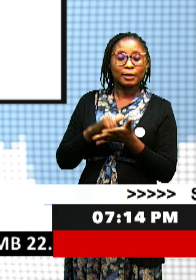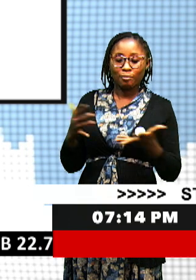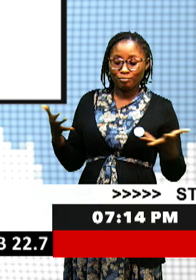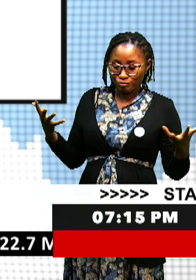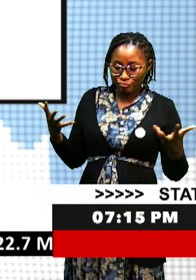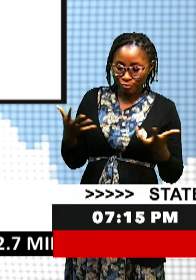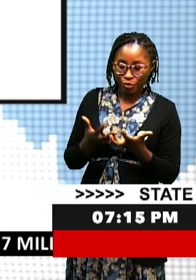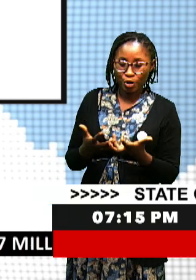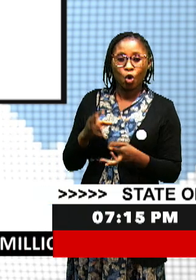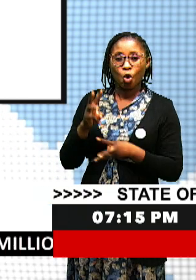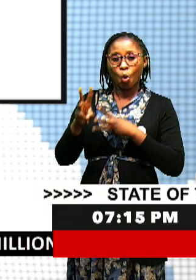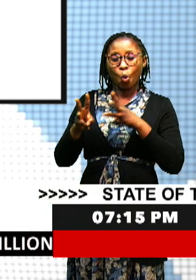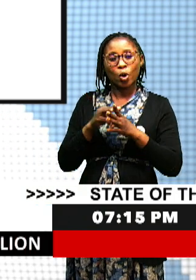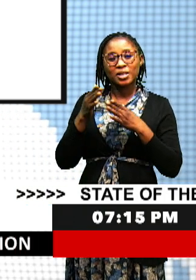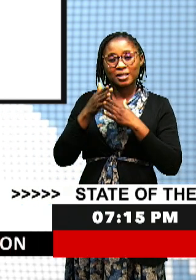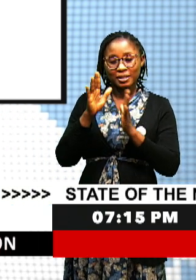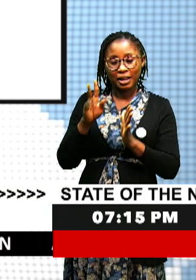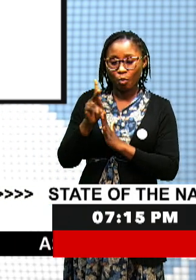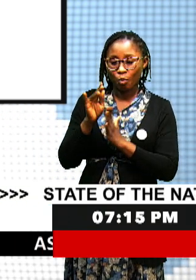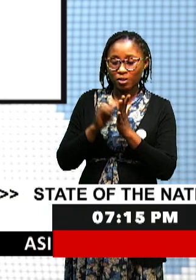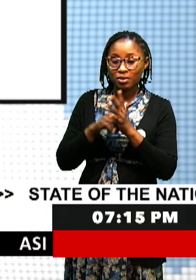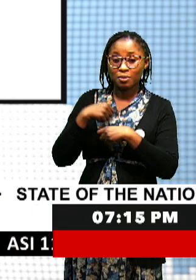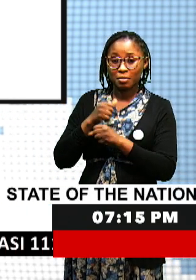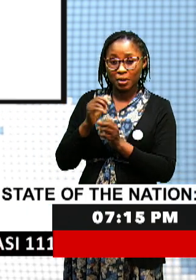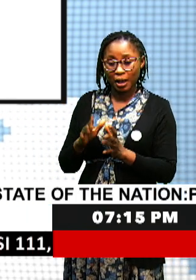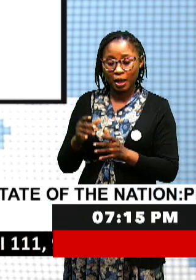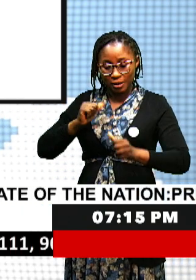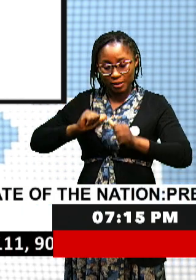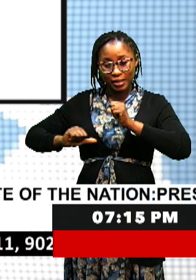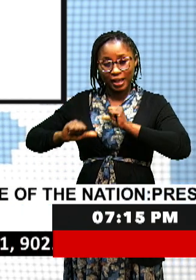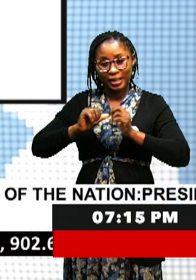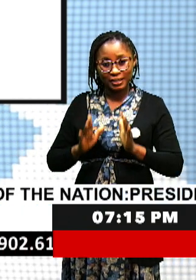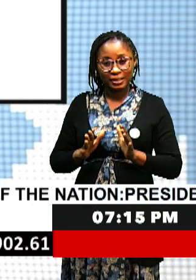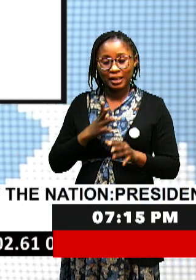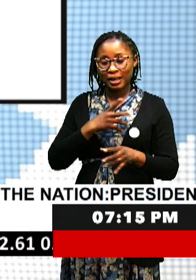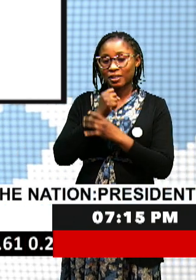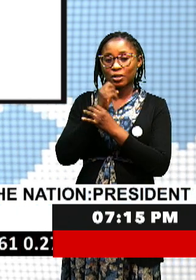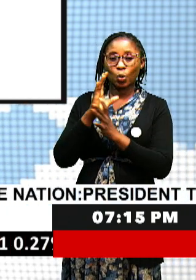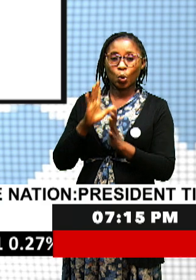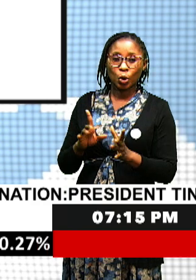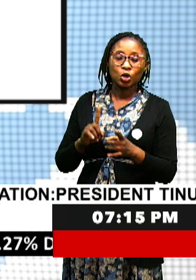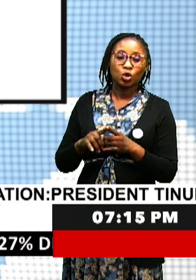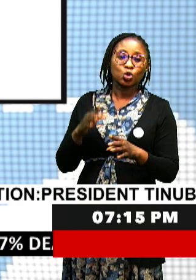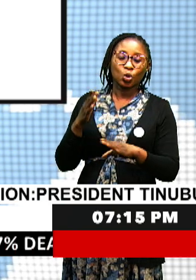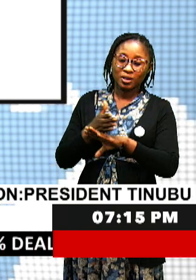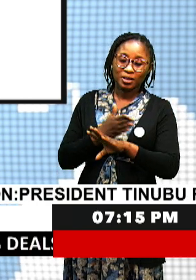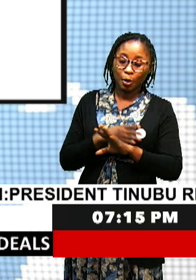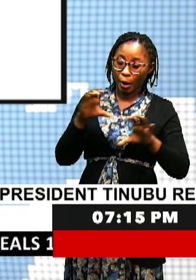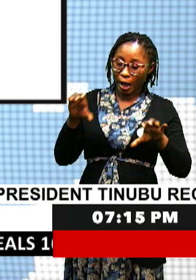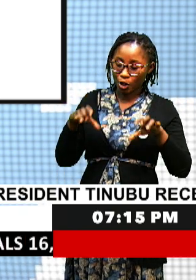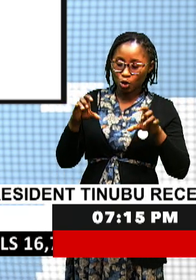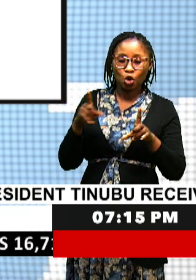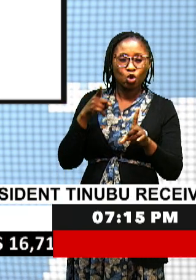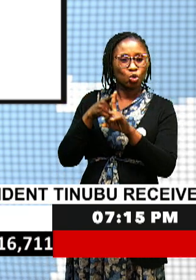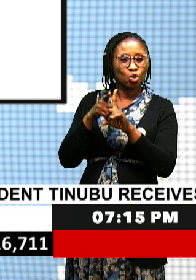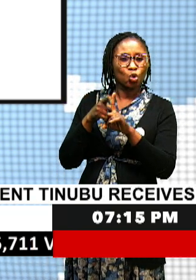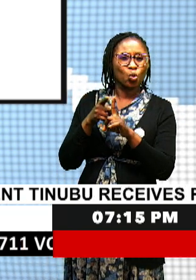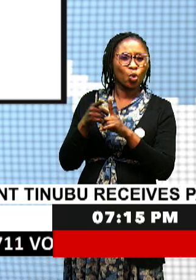together world leaders, policymakers, scientists, and stakeholders to accelerate action